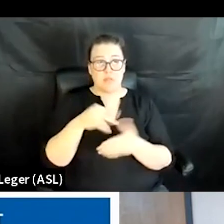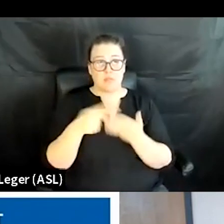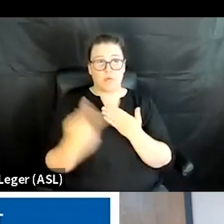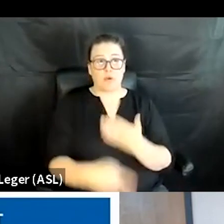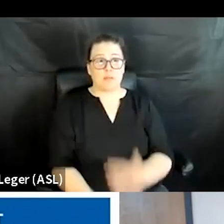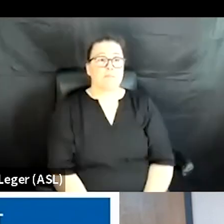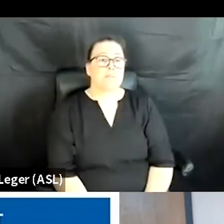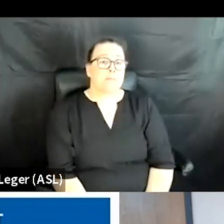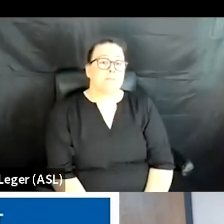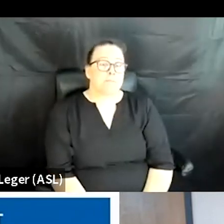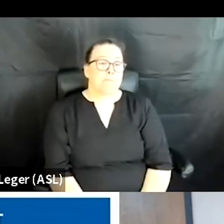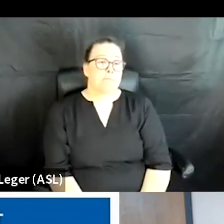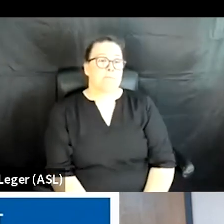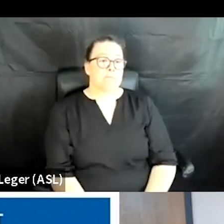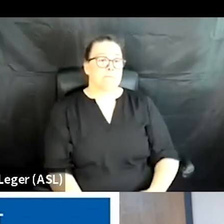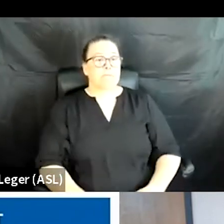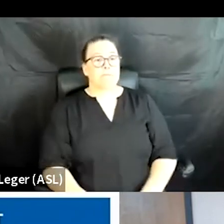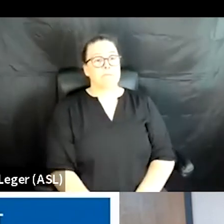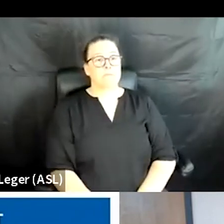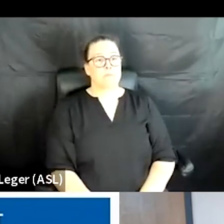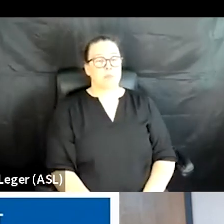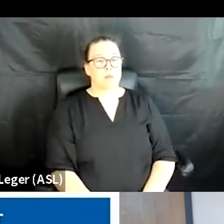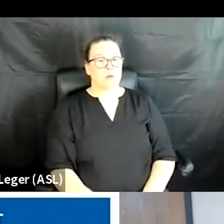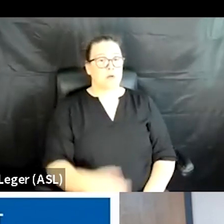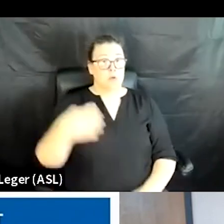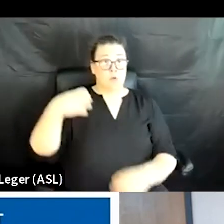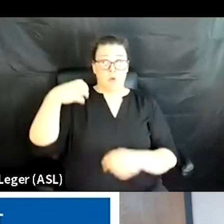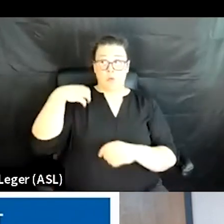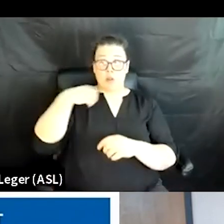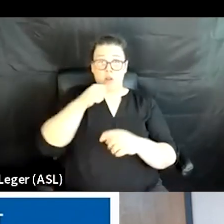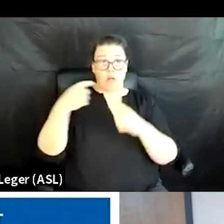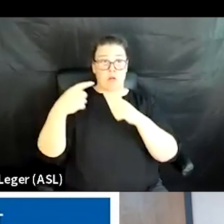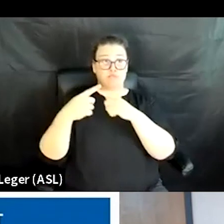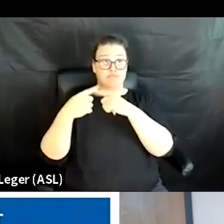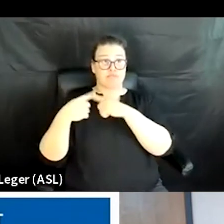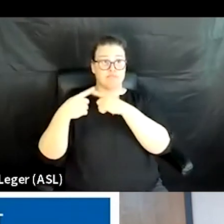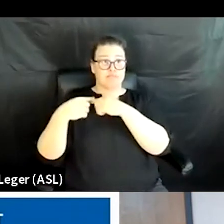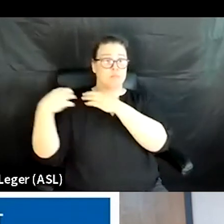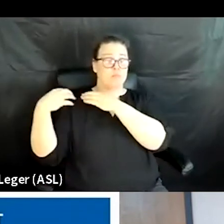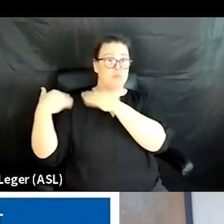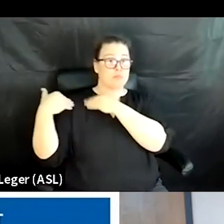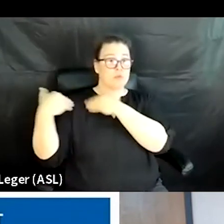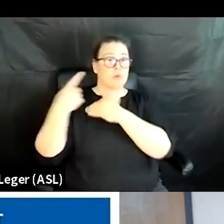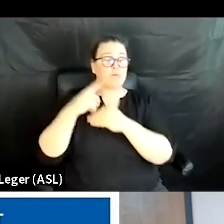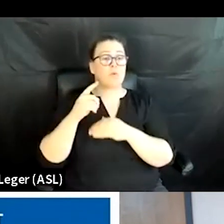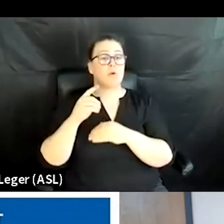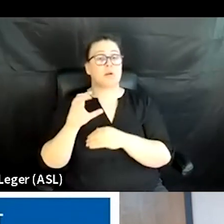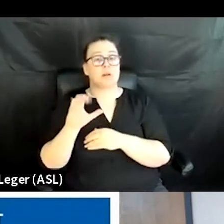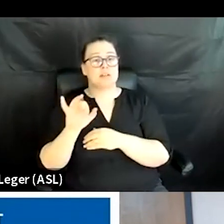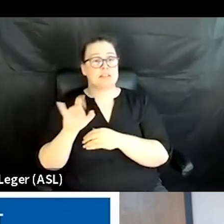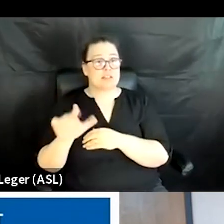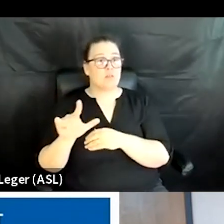program. So employers would not be liable for civil action alleging negligence